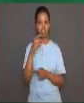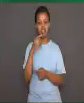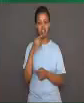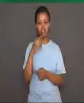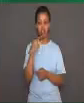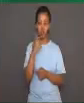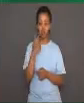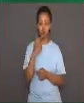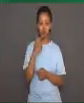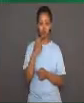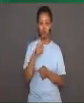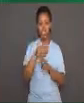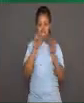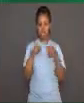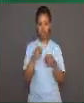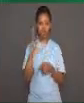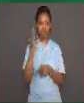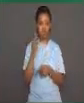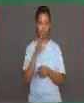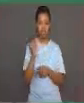skin, and brown hair.